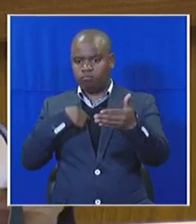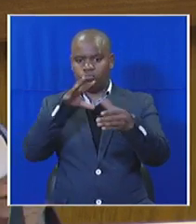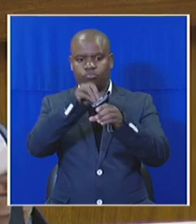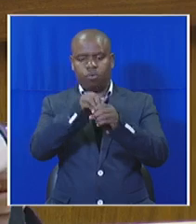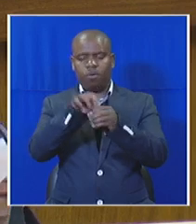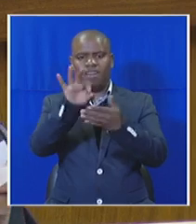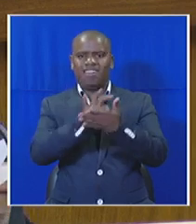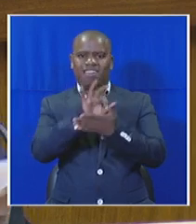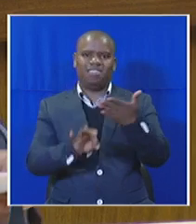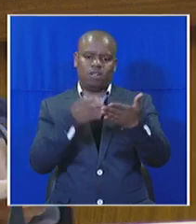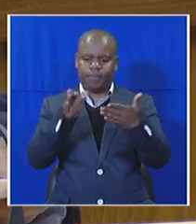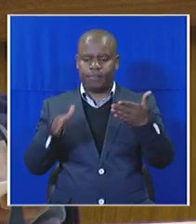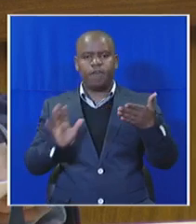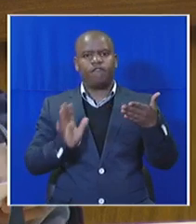election.